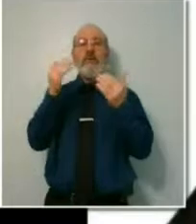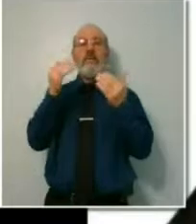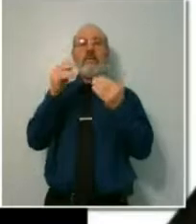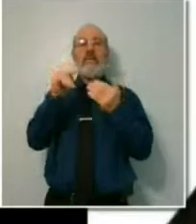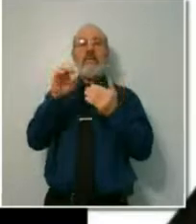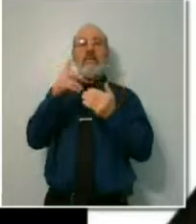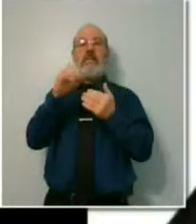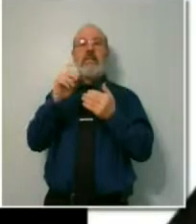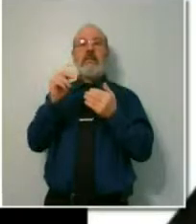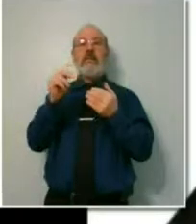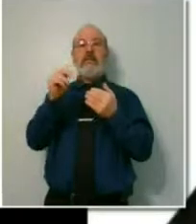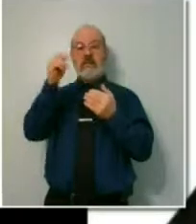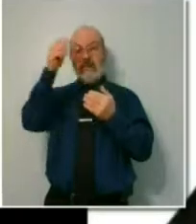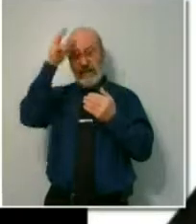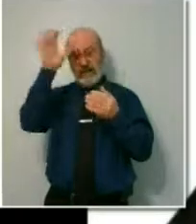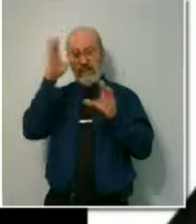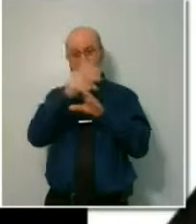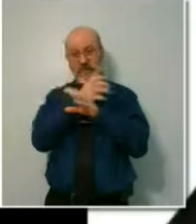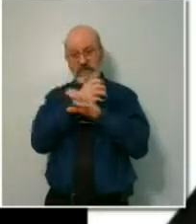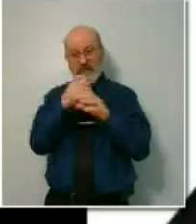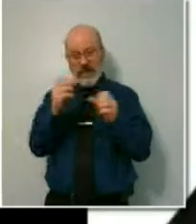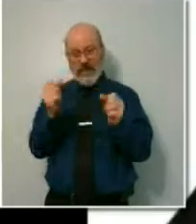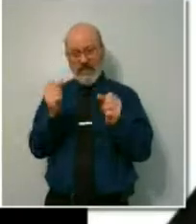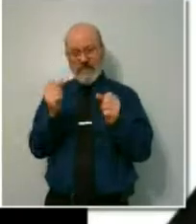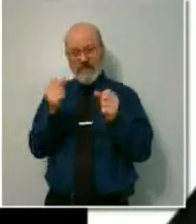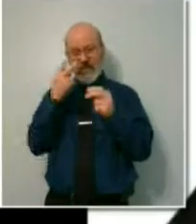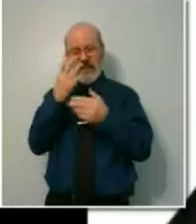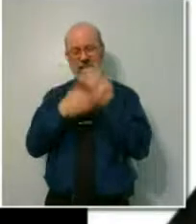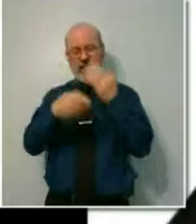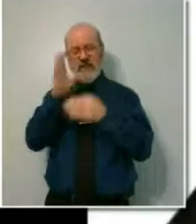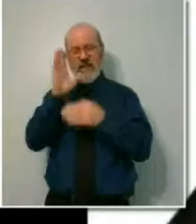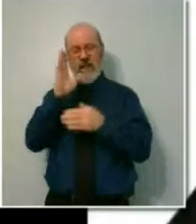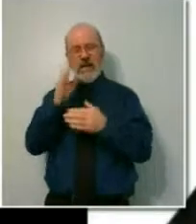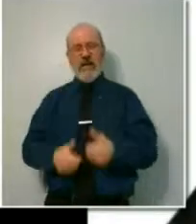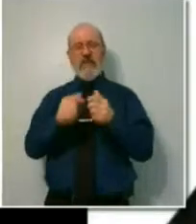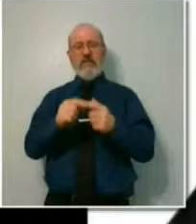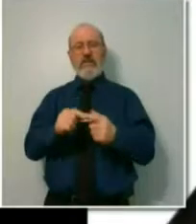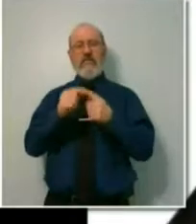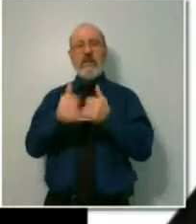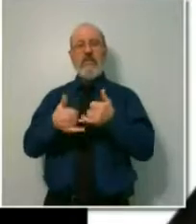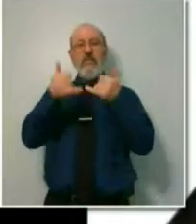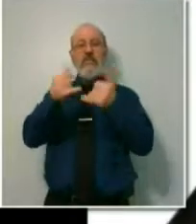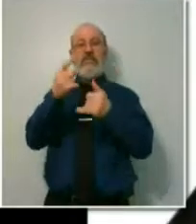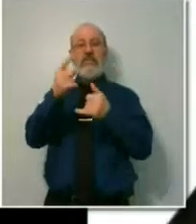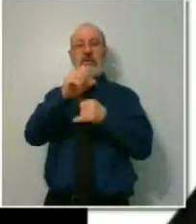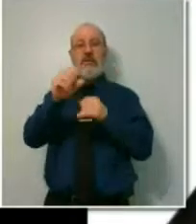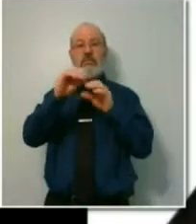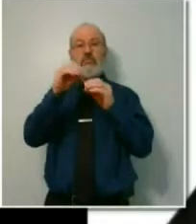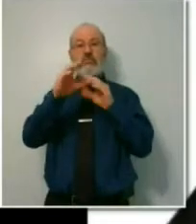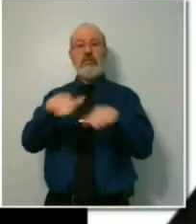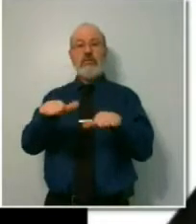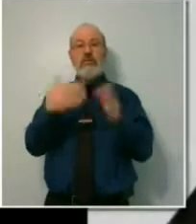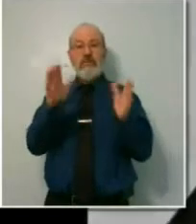the hand of God in his life. A special award for one of our Sunday school children was planned to be presented during our